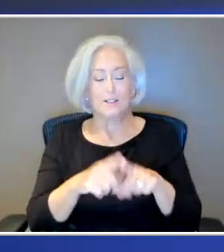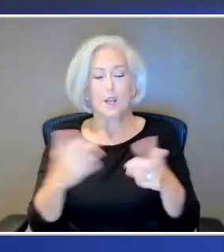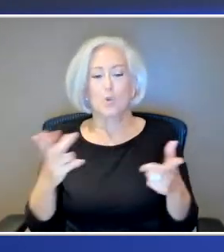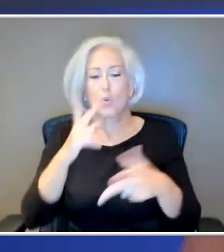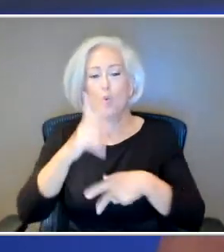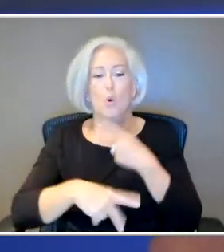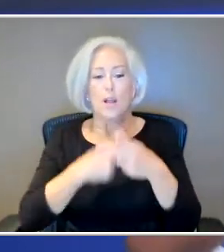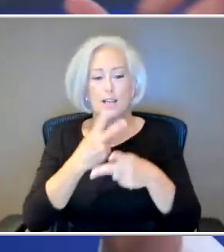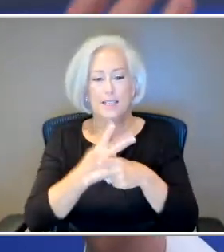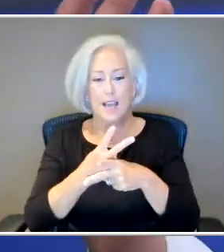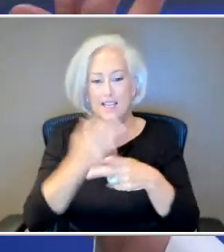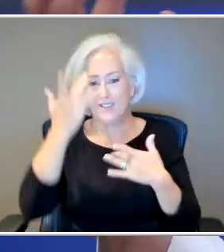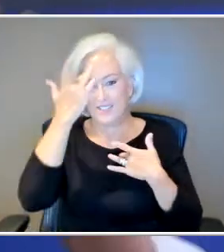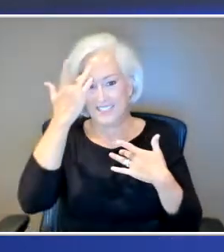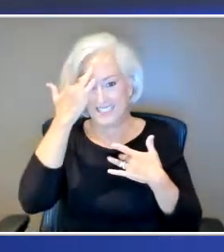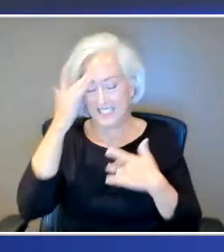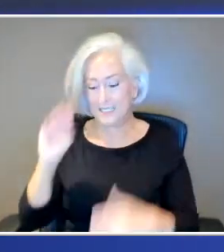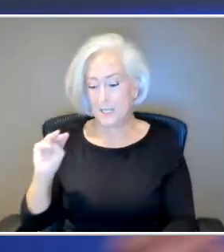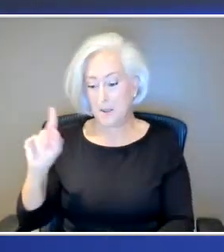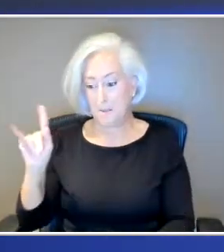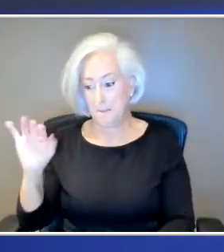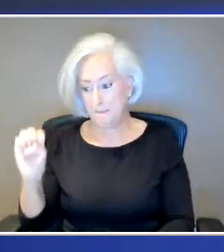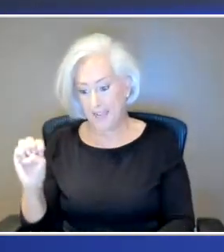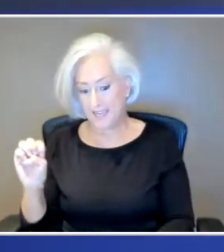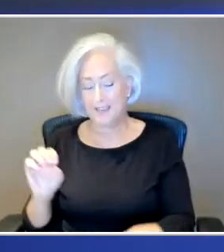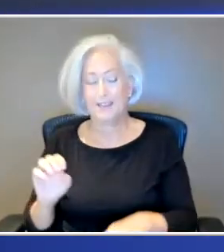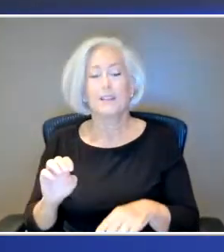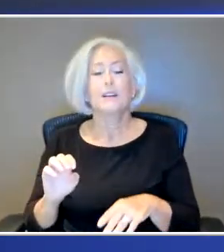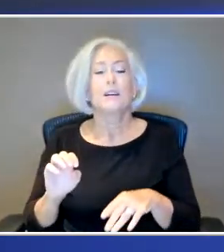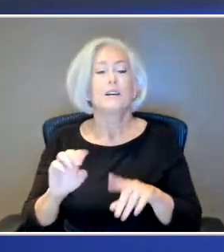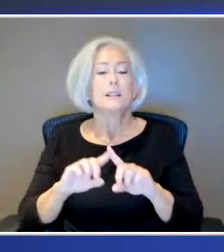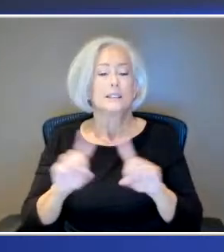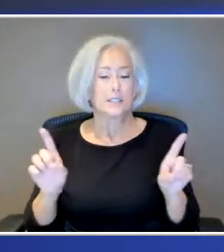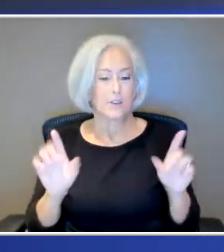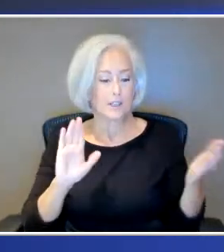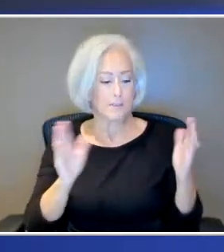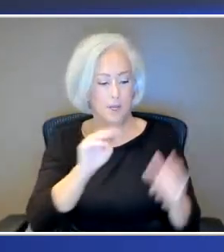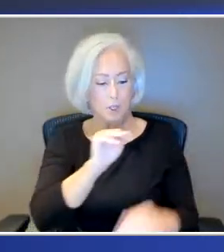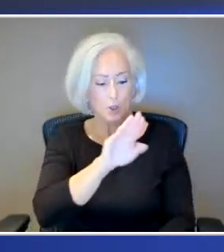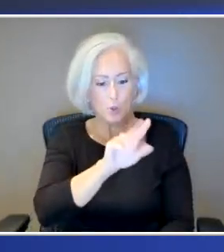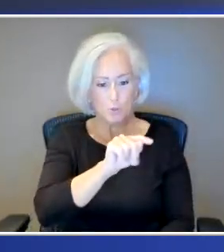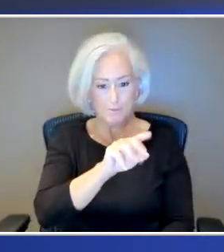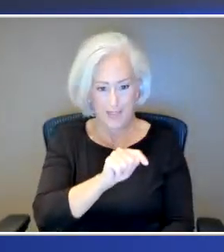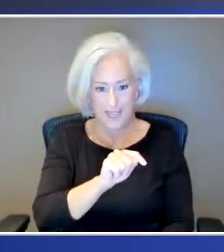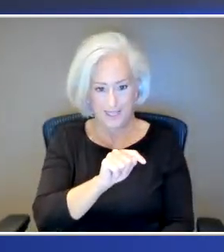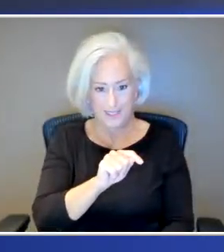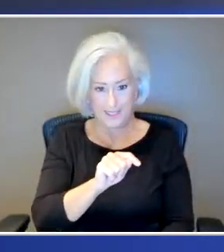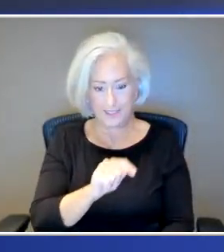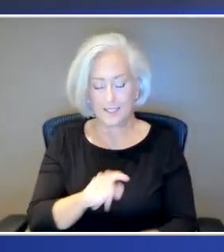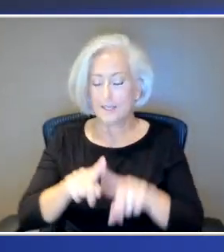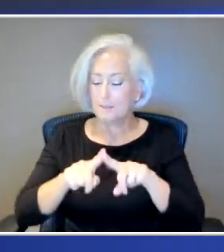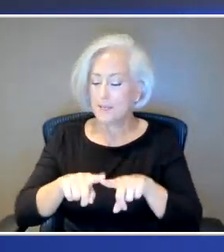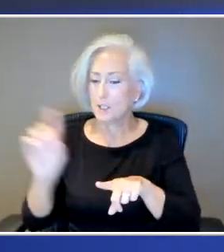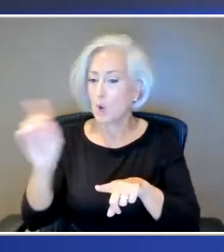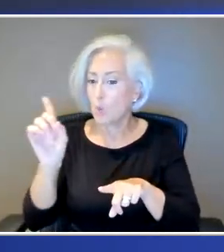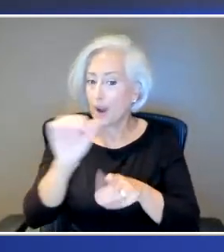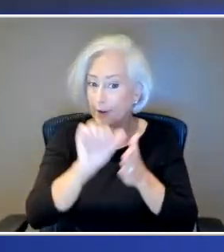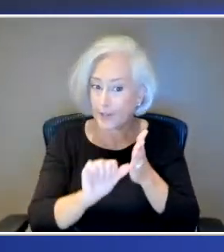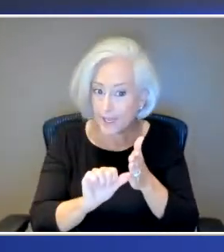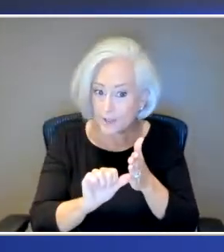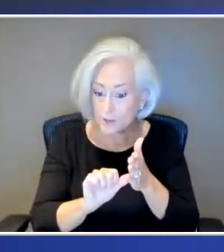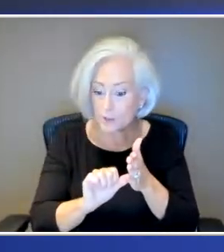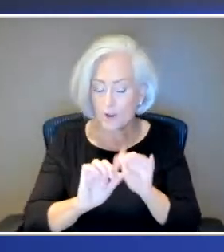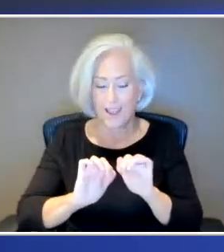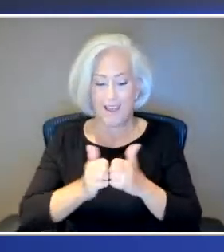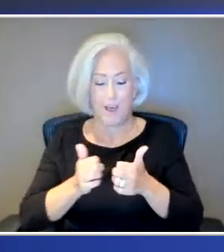for Mike wasn't necessarily exactly the same thing as what I did for Matt. Just, again, based on where the cancer was, the aggressiveness of the cancer, trying to meet the cancer